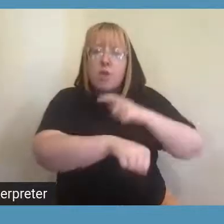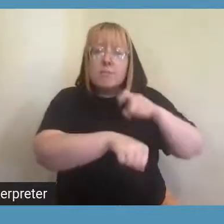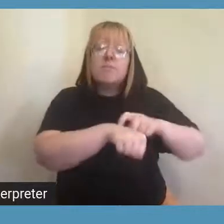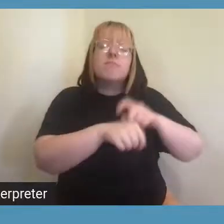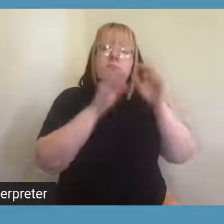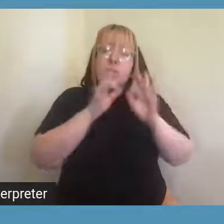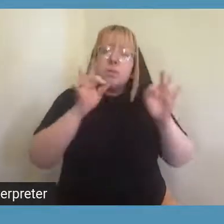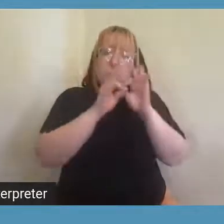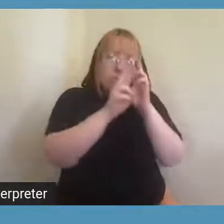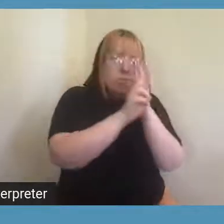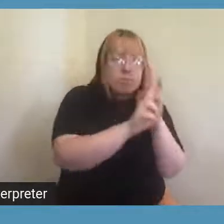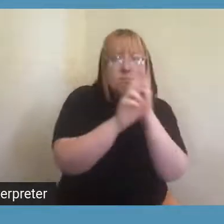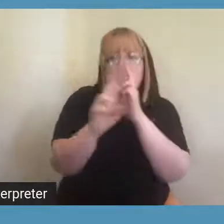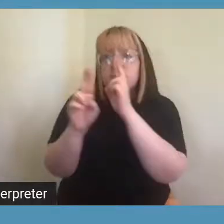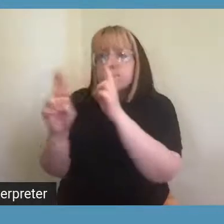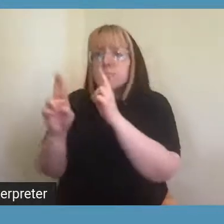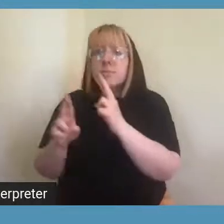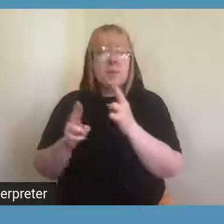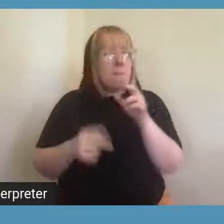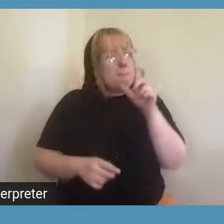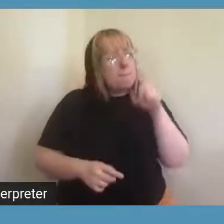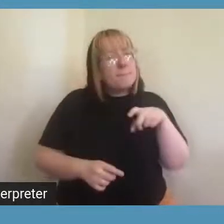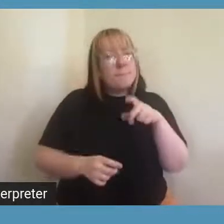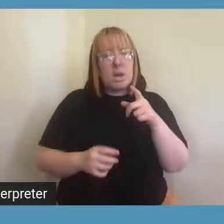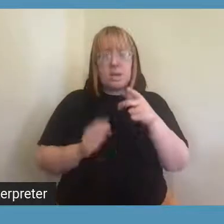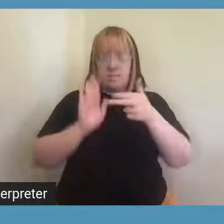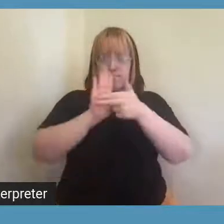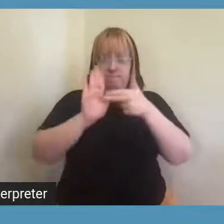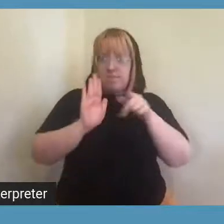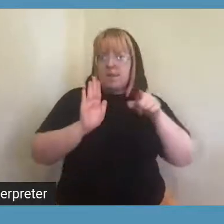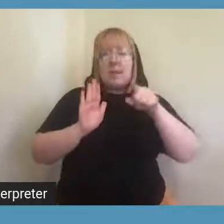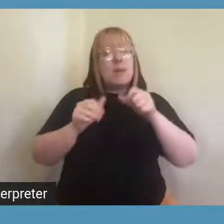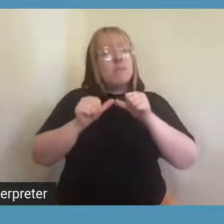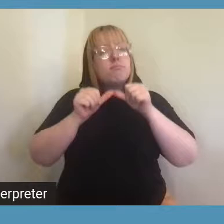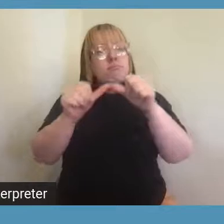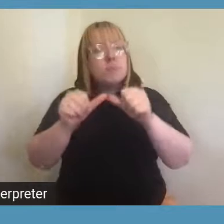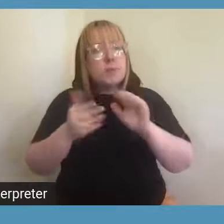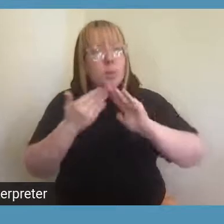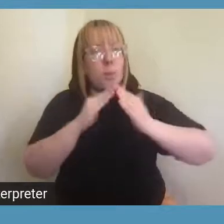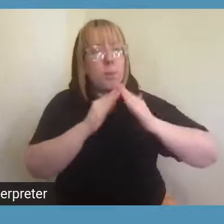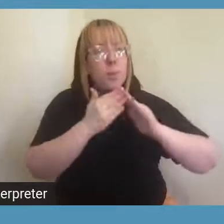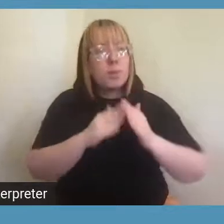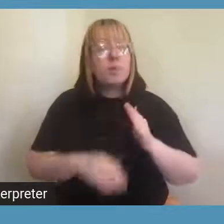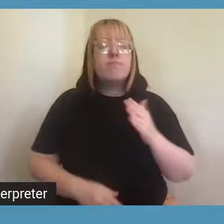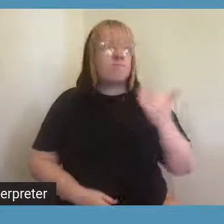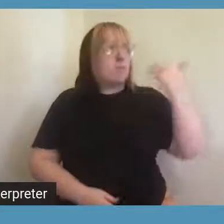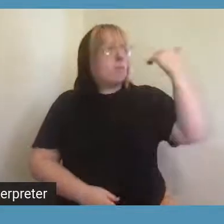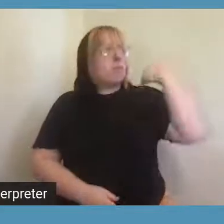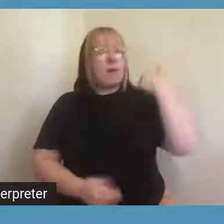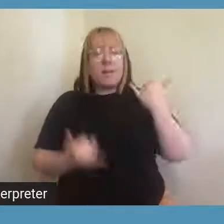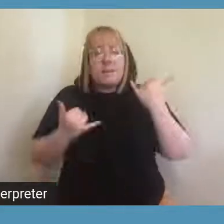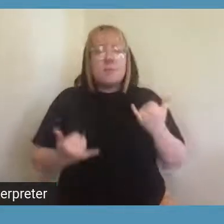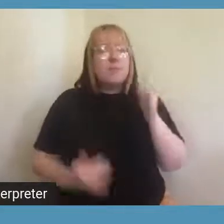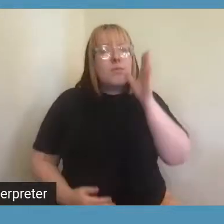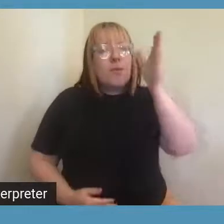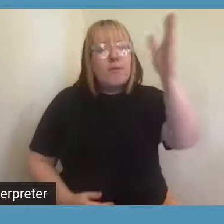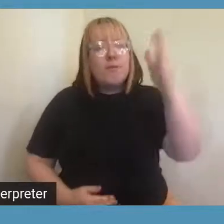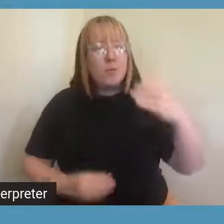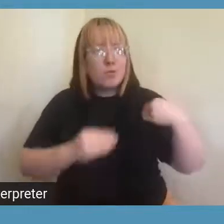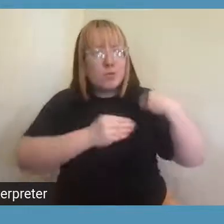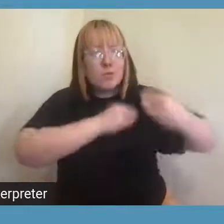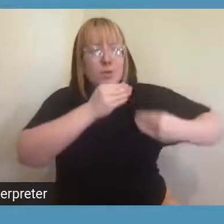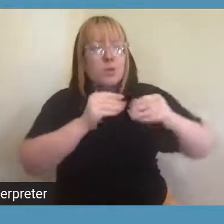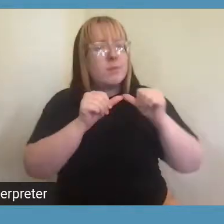living communities, their elders both past and present, as well as future generations. We, the Digital